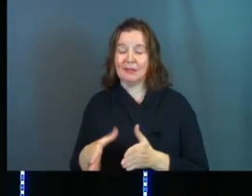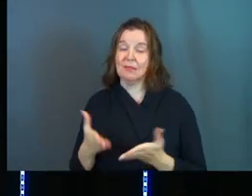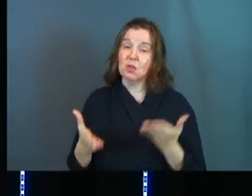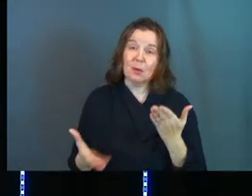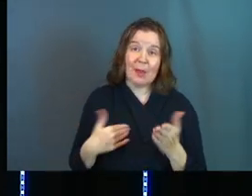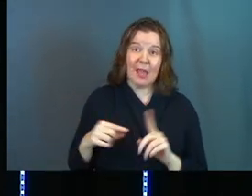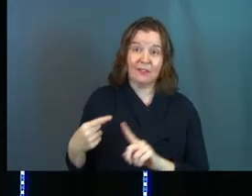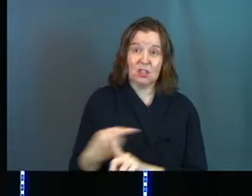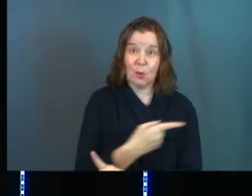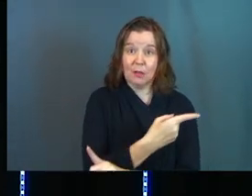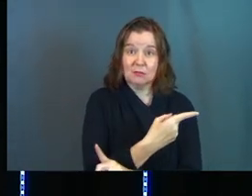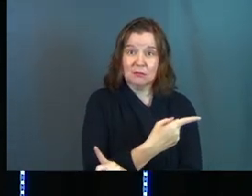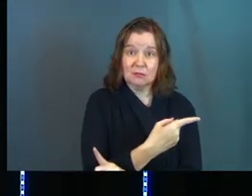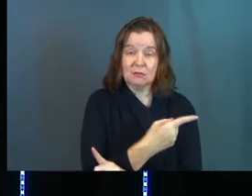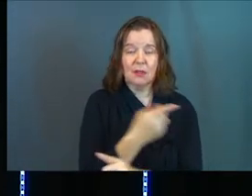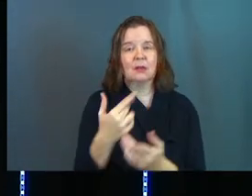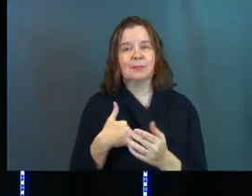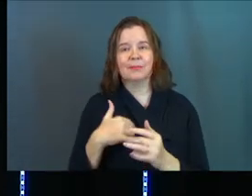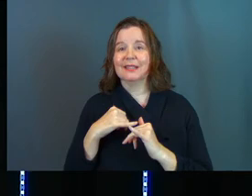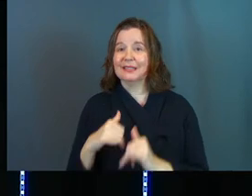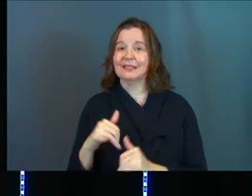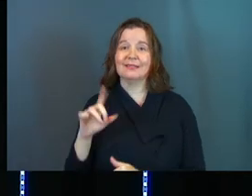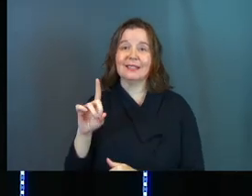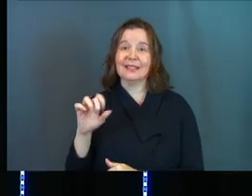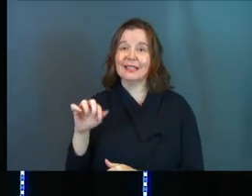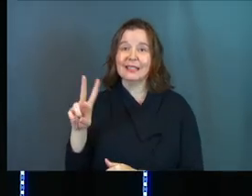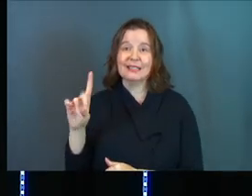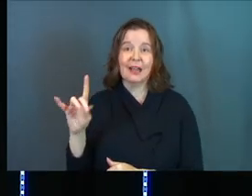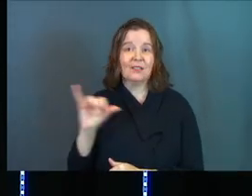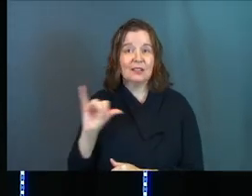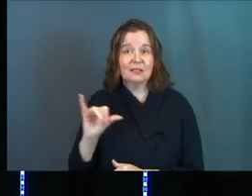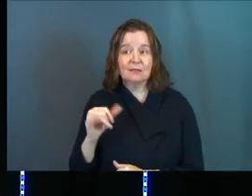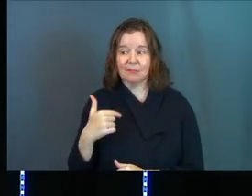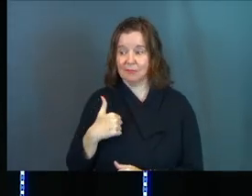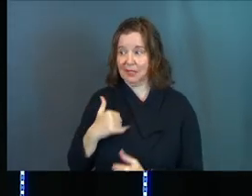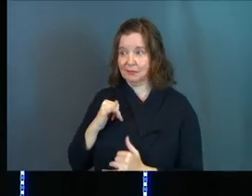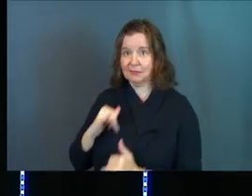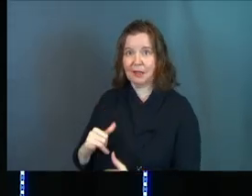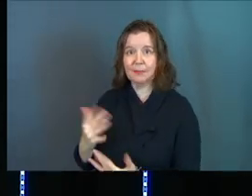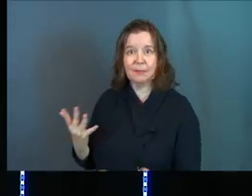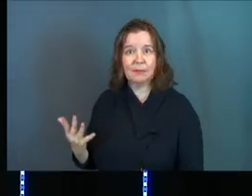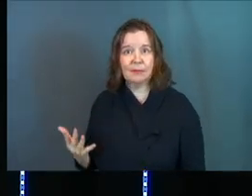you may have derailed. Again, so did David. So have I.